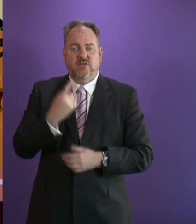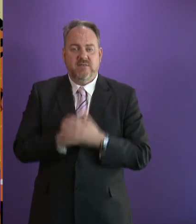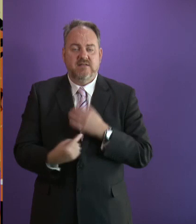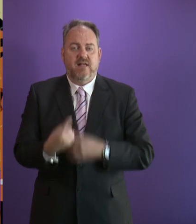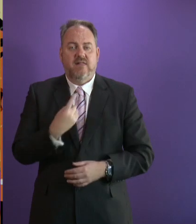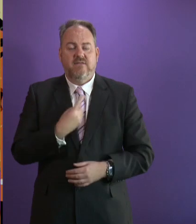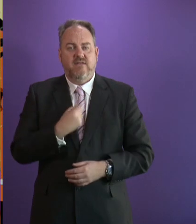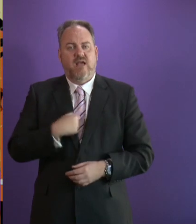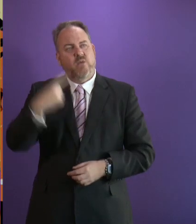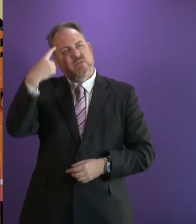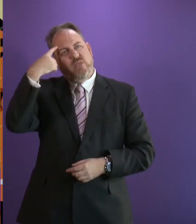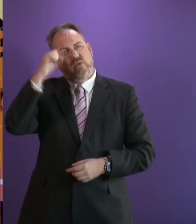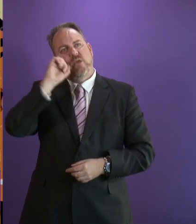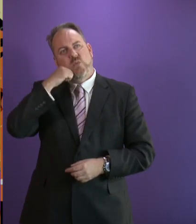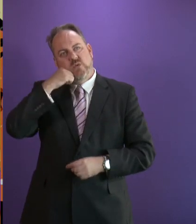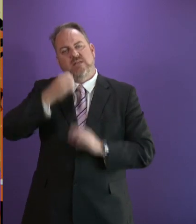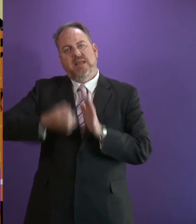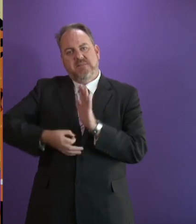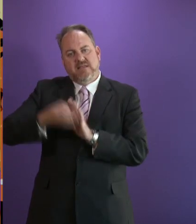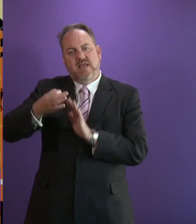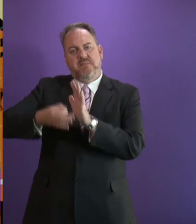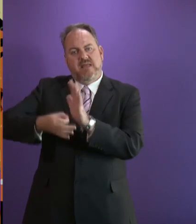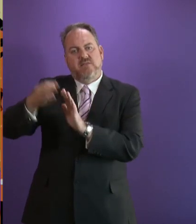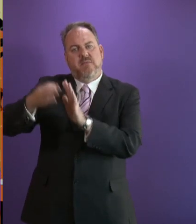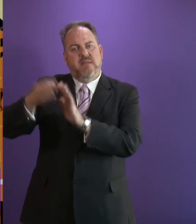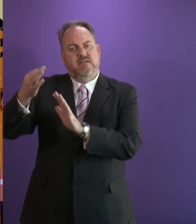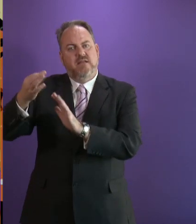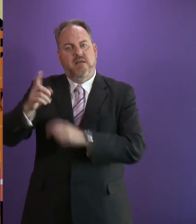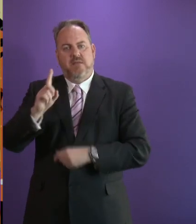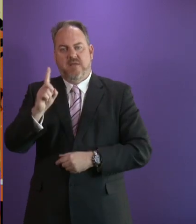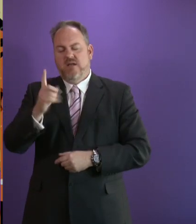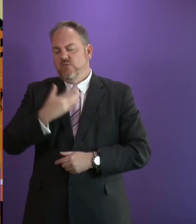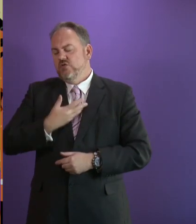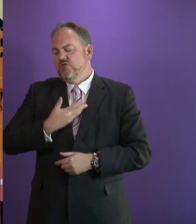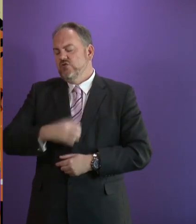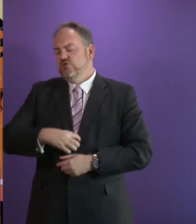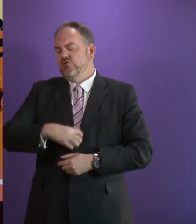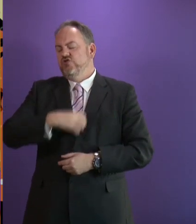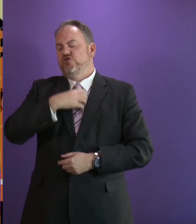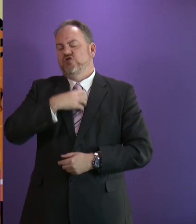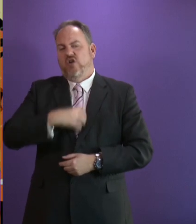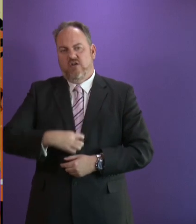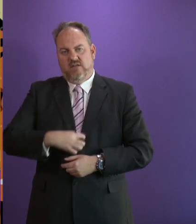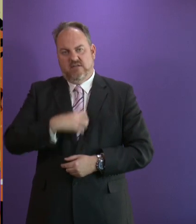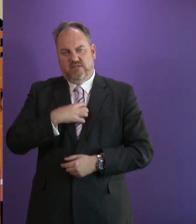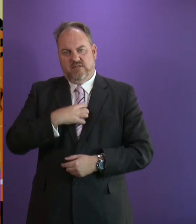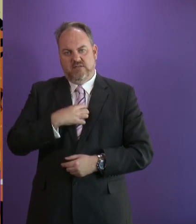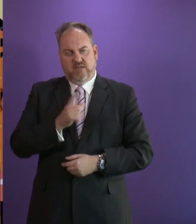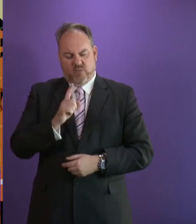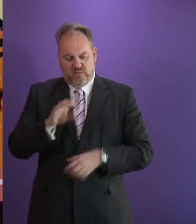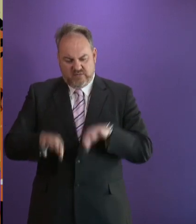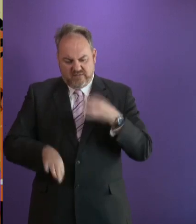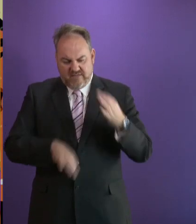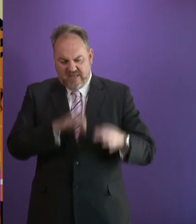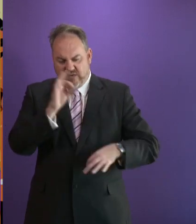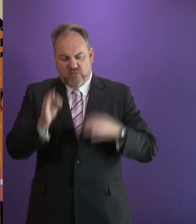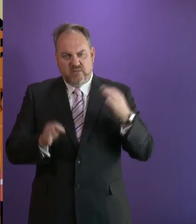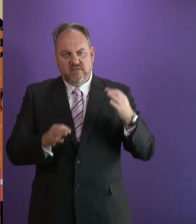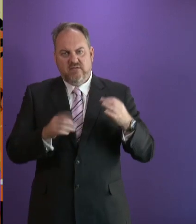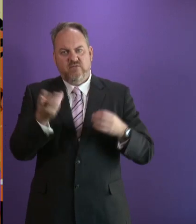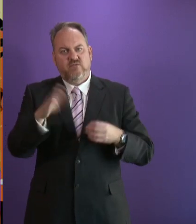always thought that things would get better, I was absolutely horrified at what was uncovered by